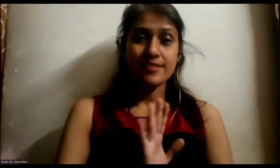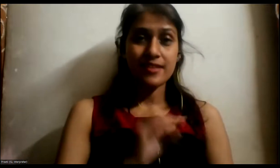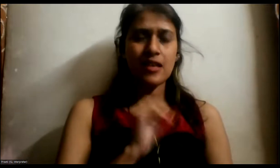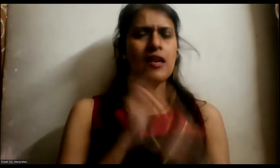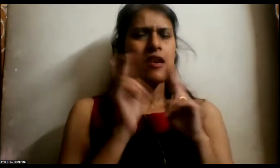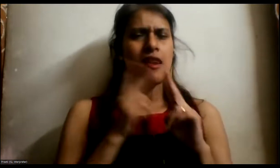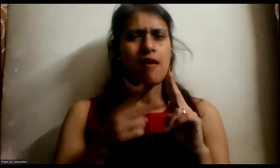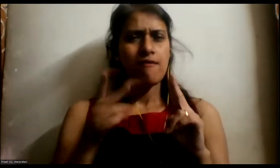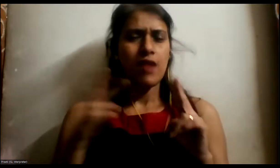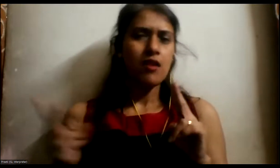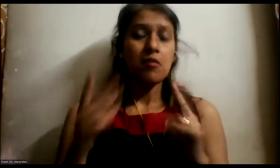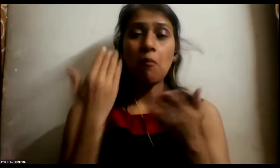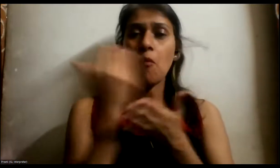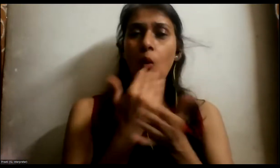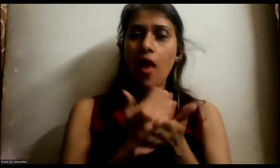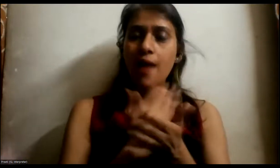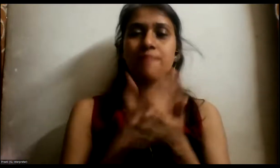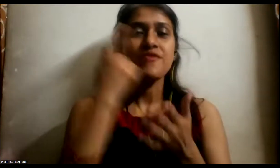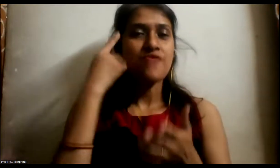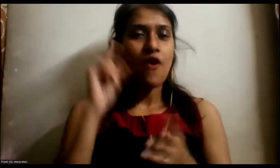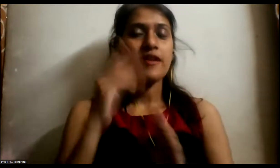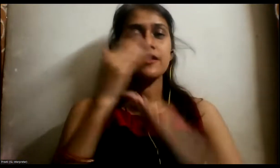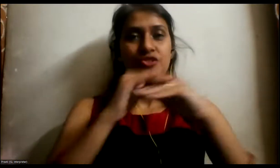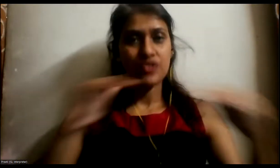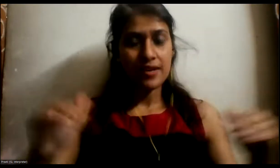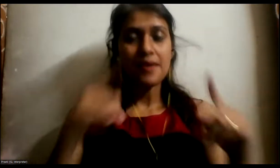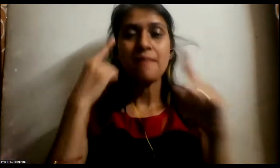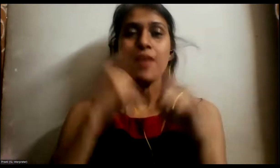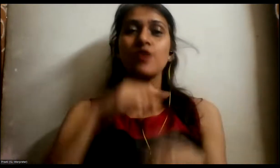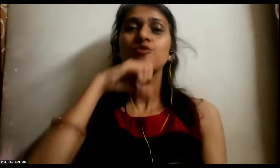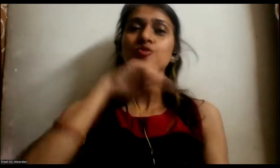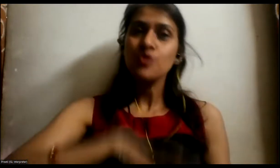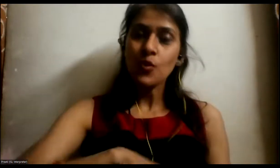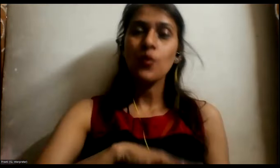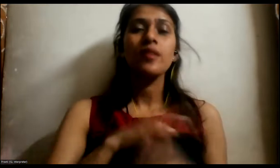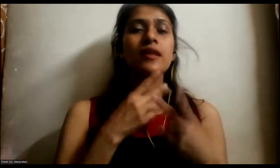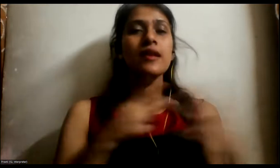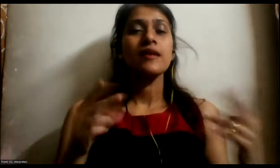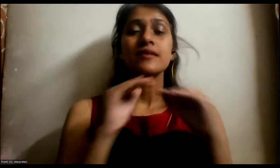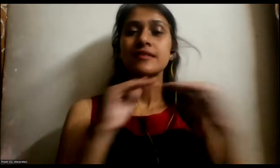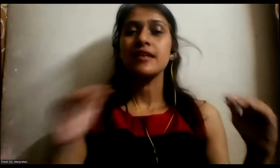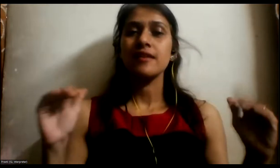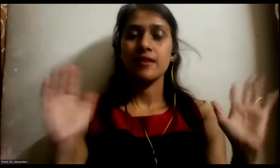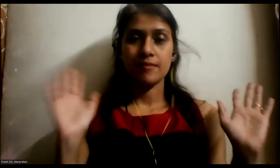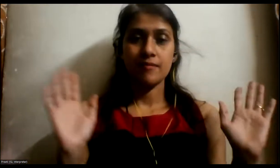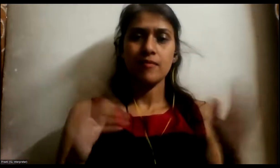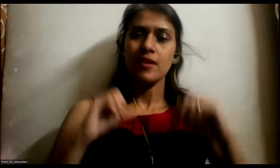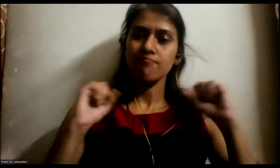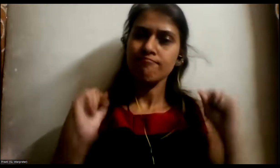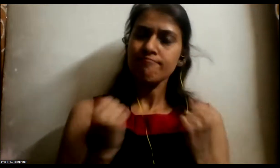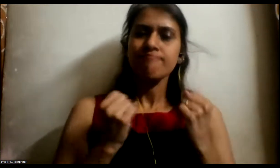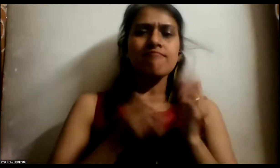several innovative programs for children and youth, and children like Shakshit,